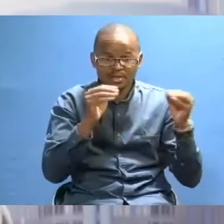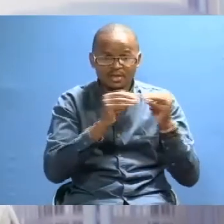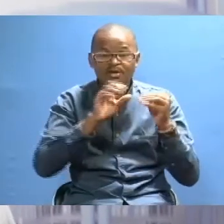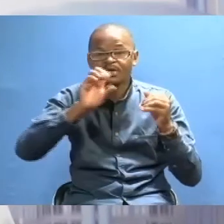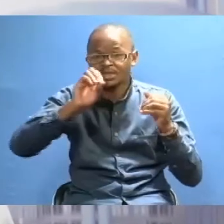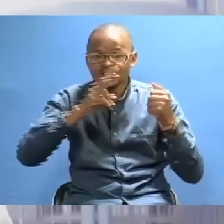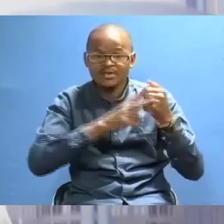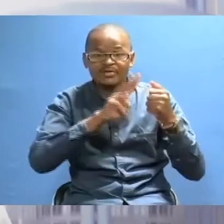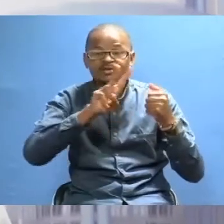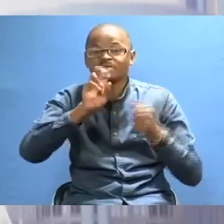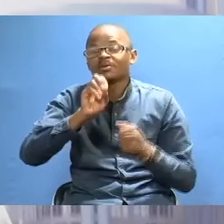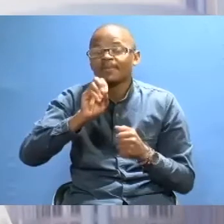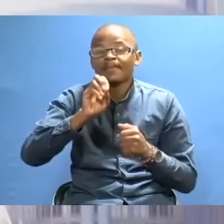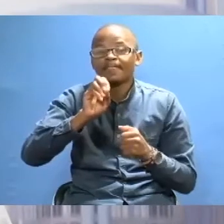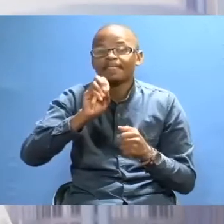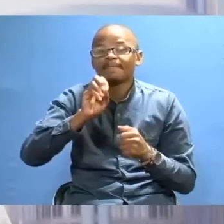is